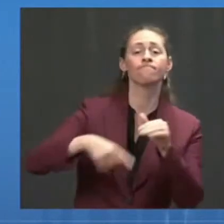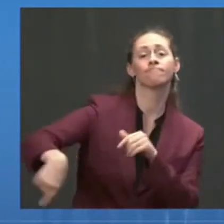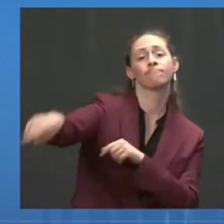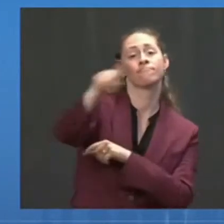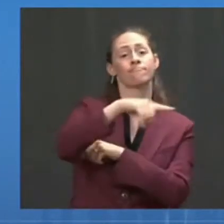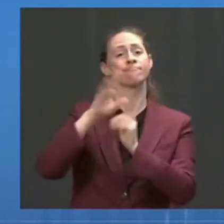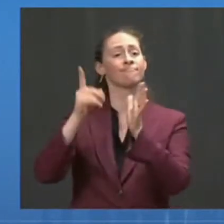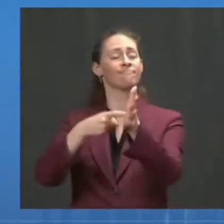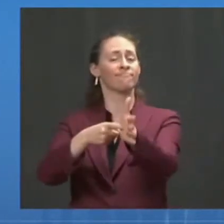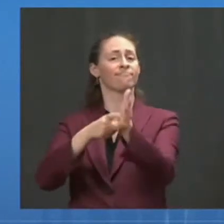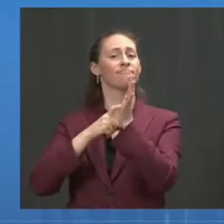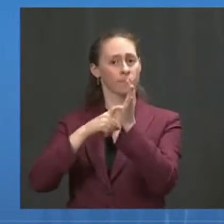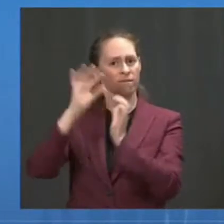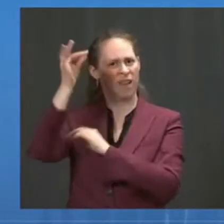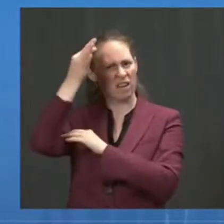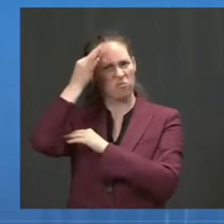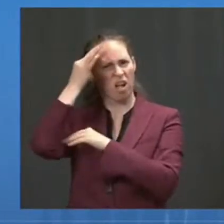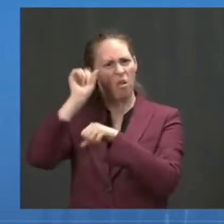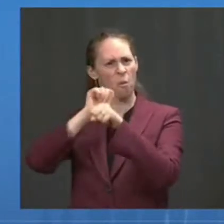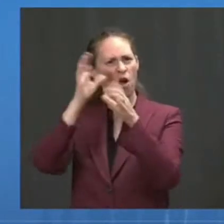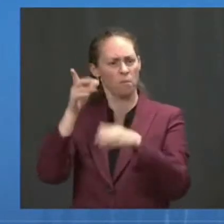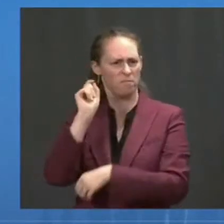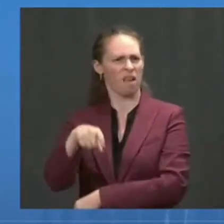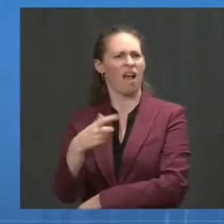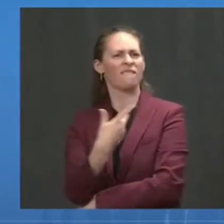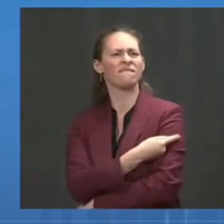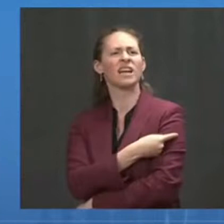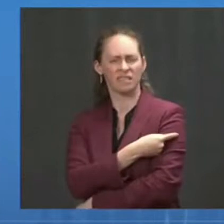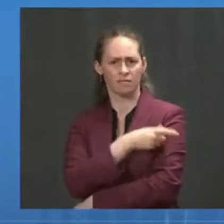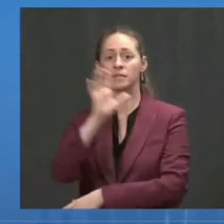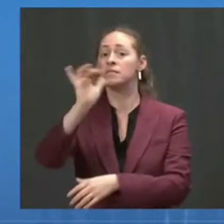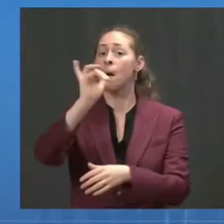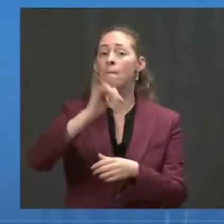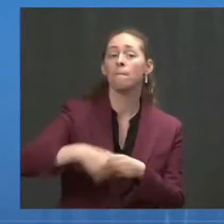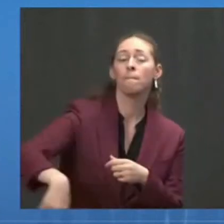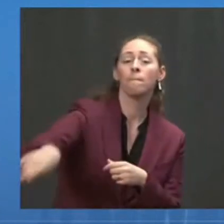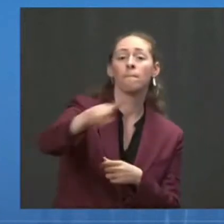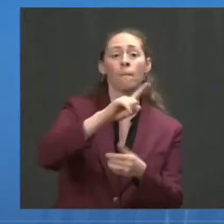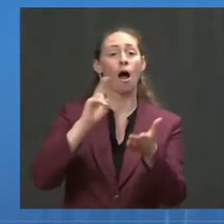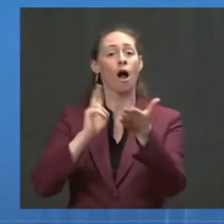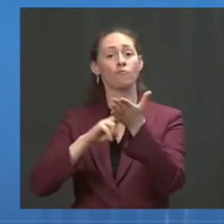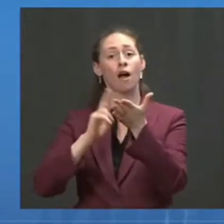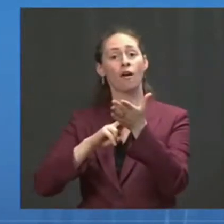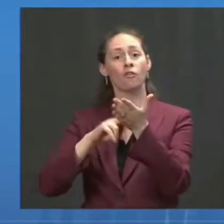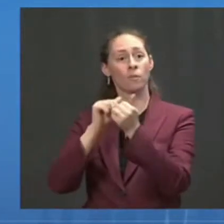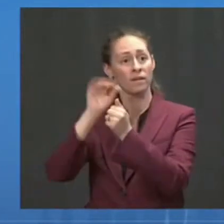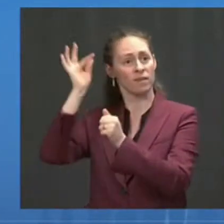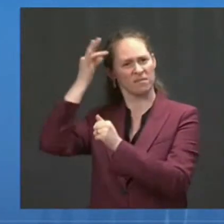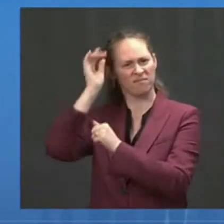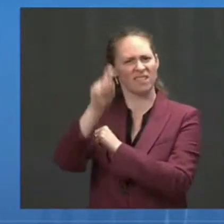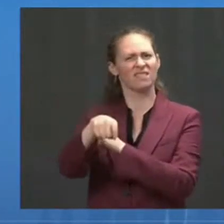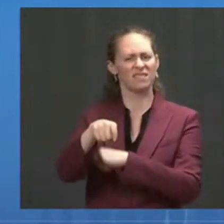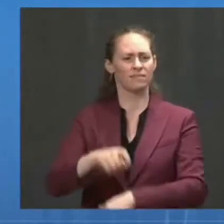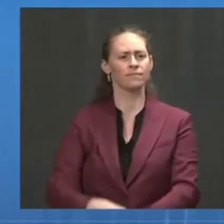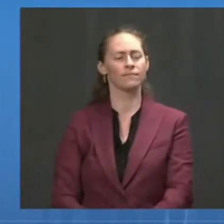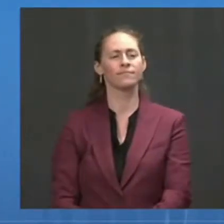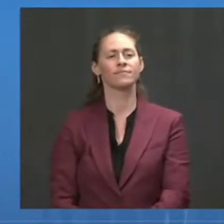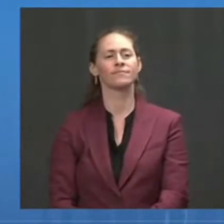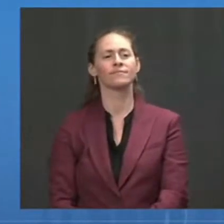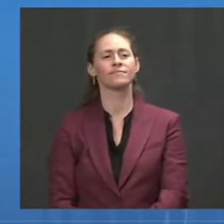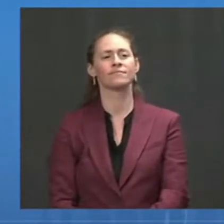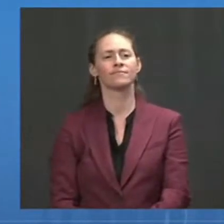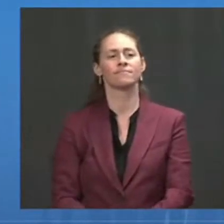to all federal contractors. On Monday, the Department of Defense announced its plans to